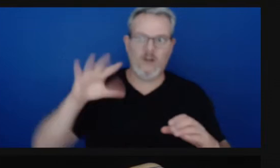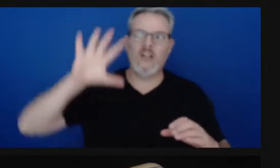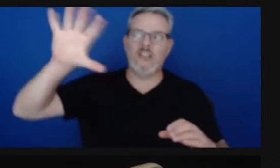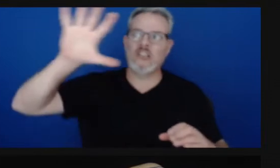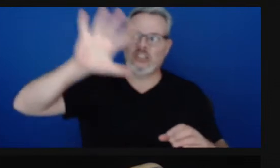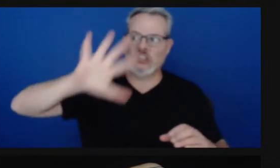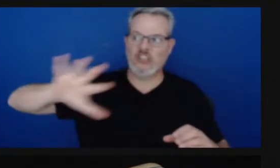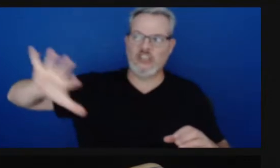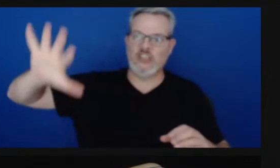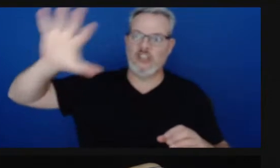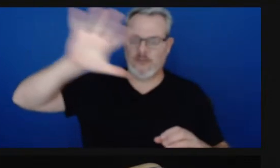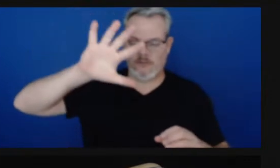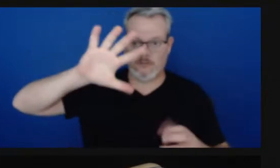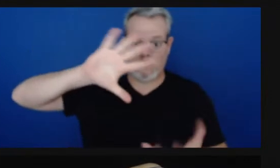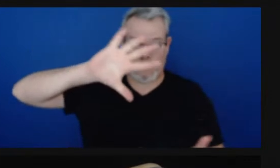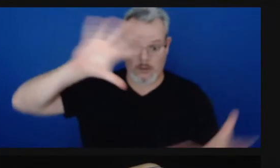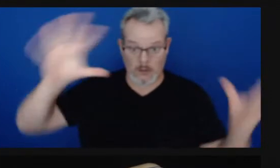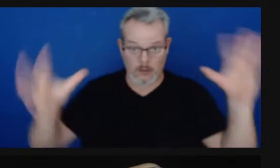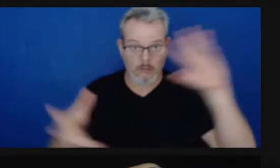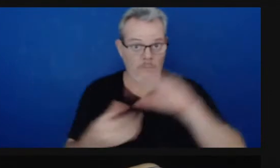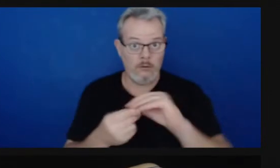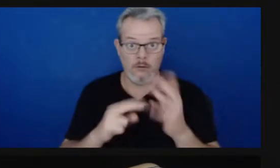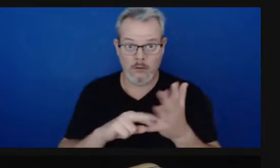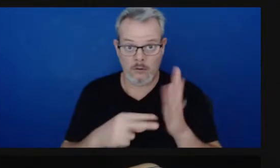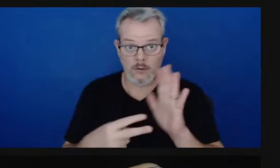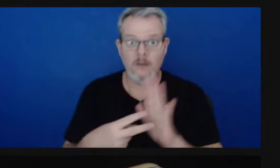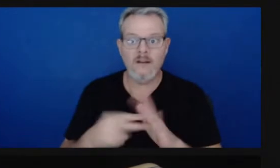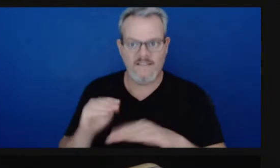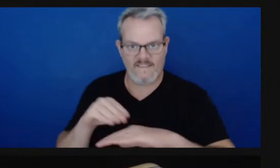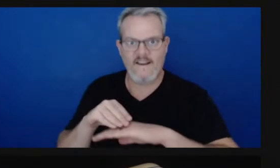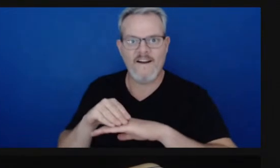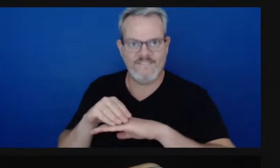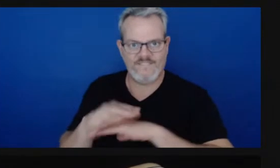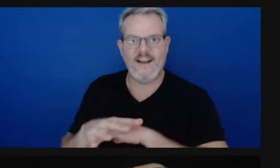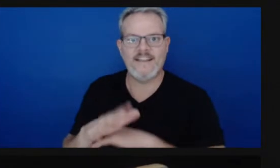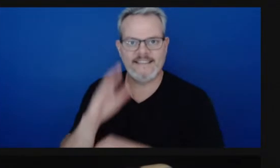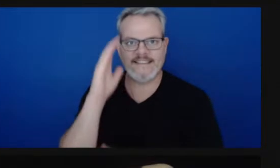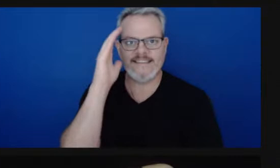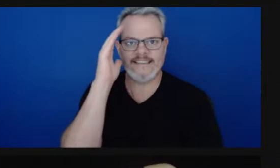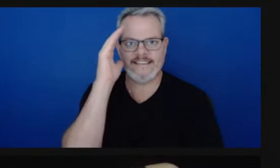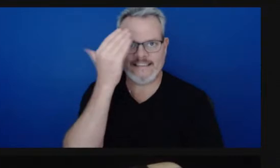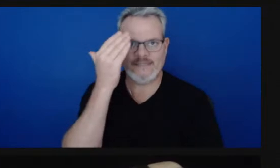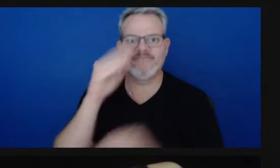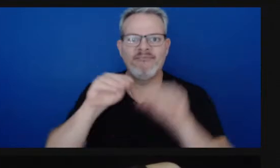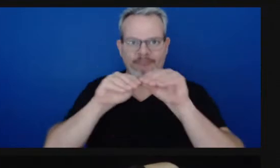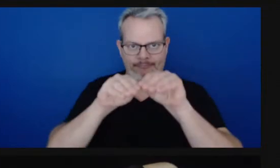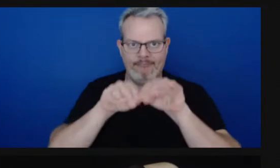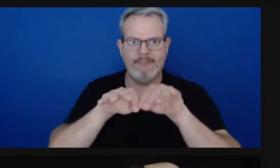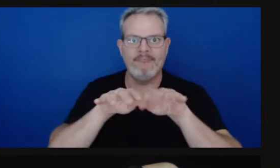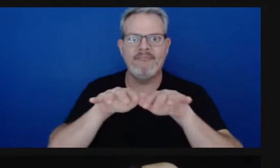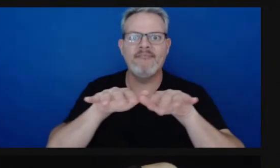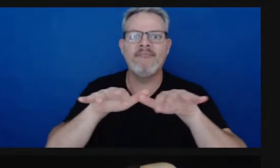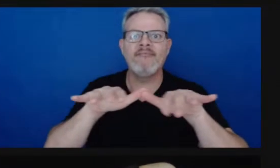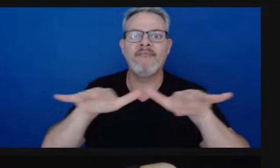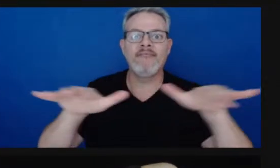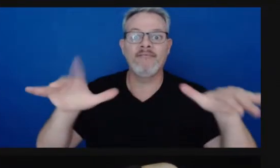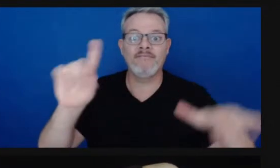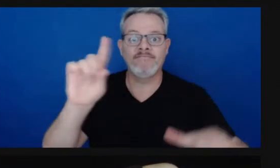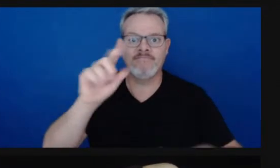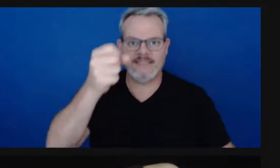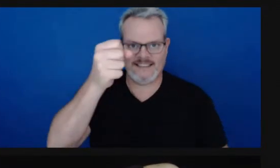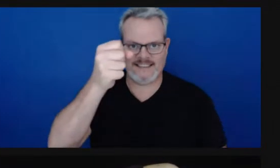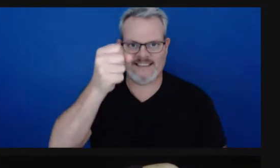So all this to say, the effects do appear to have spread further to the south last